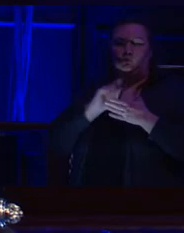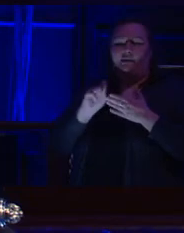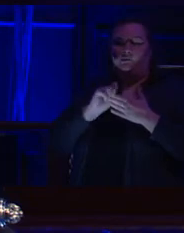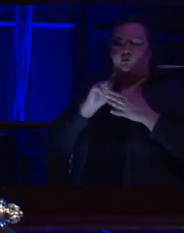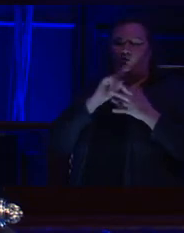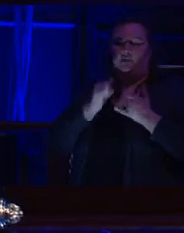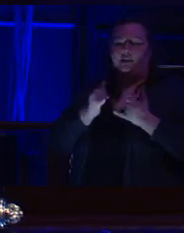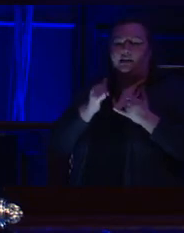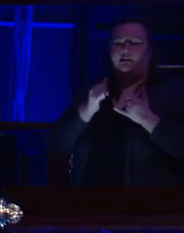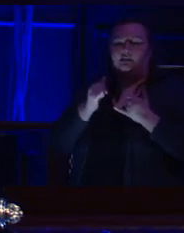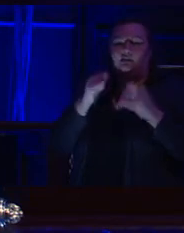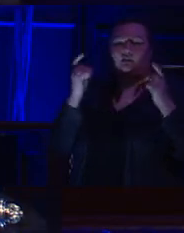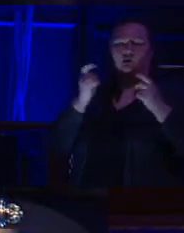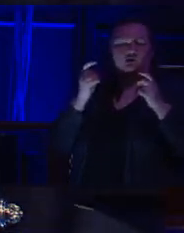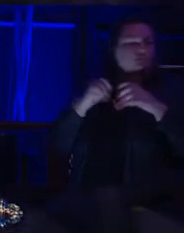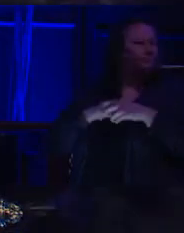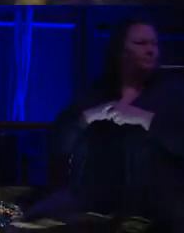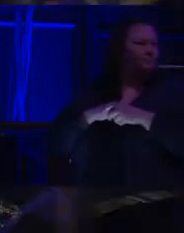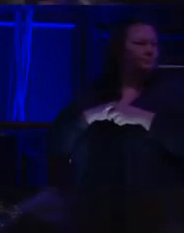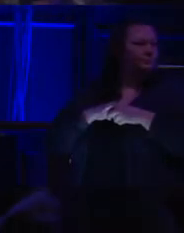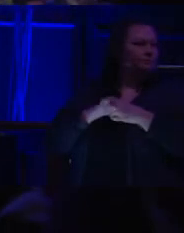ceremony.